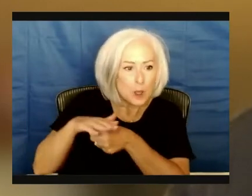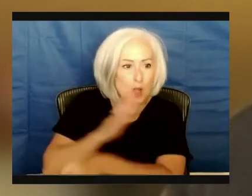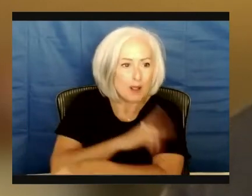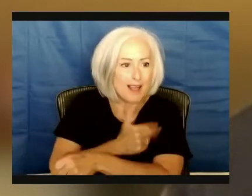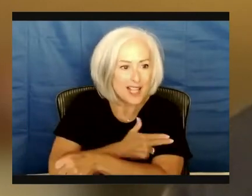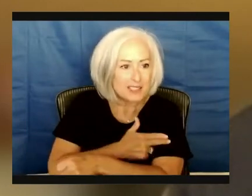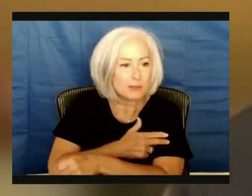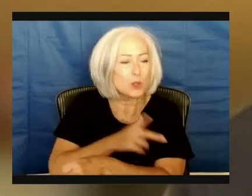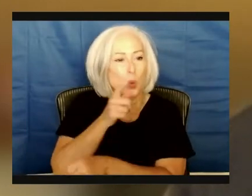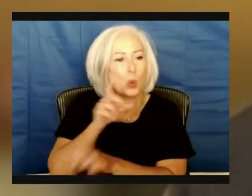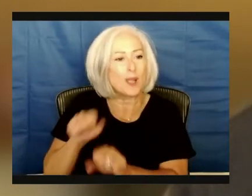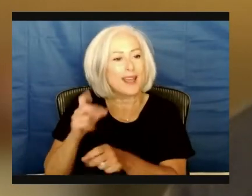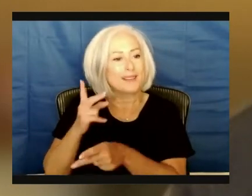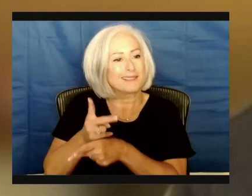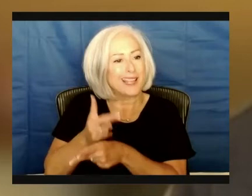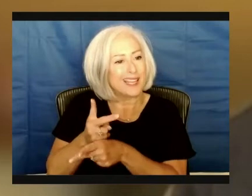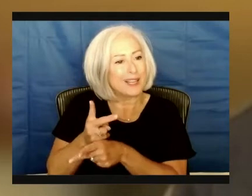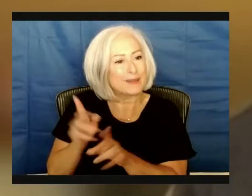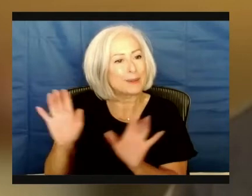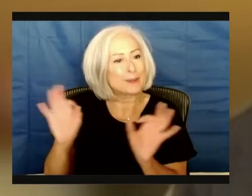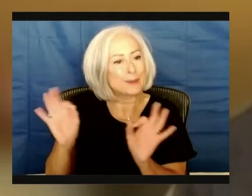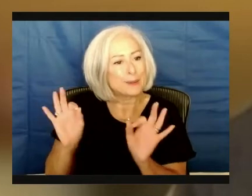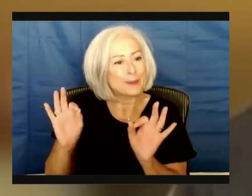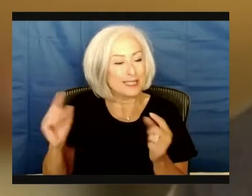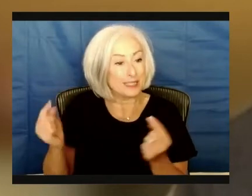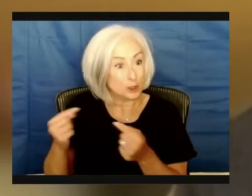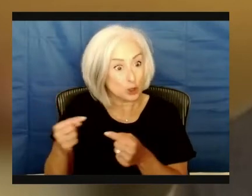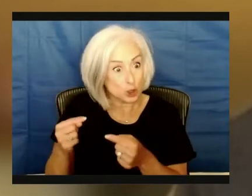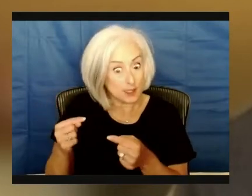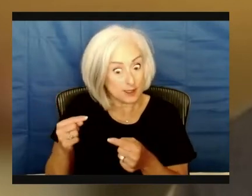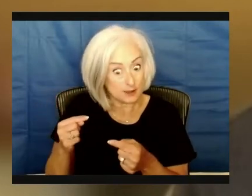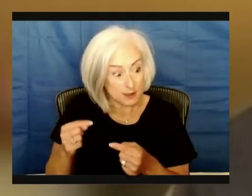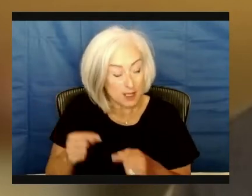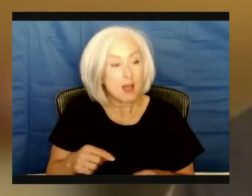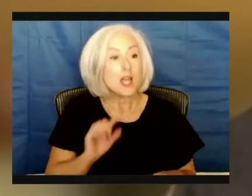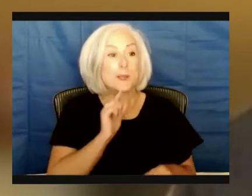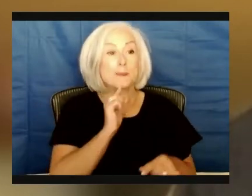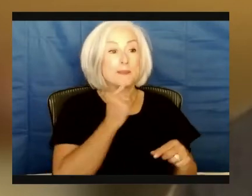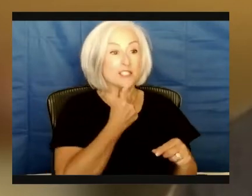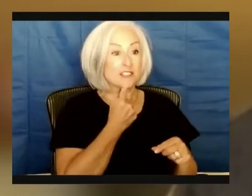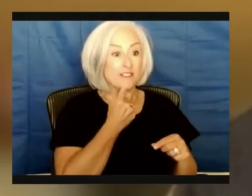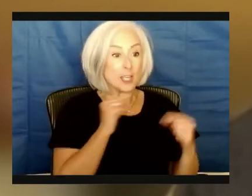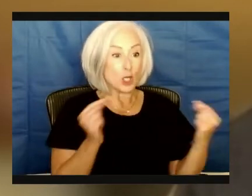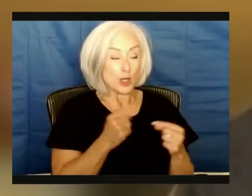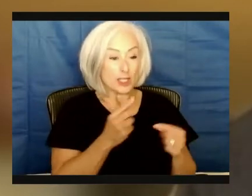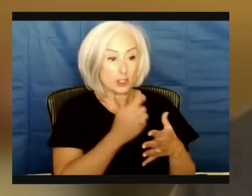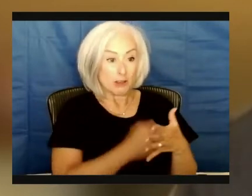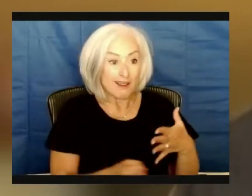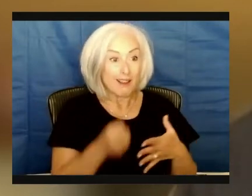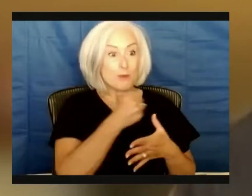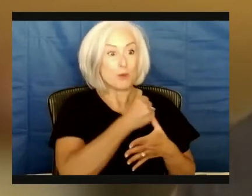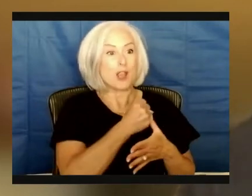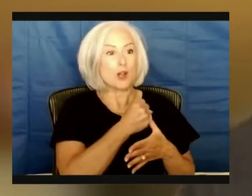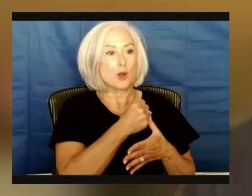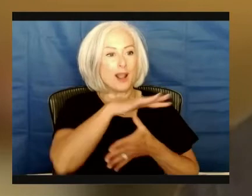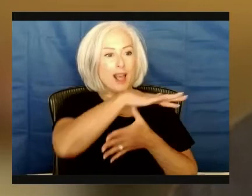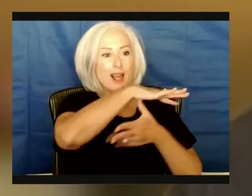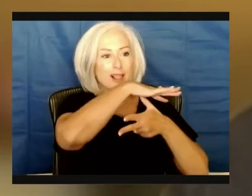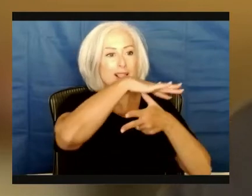injuries while we prioritize those critical injuries, transporting them by air to the Level 1 trauma